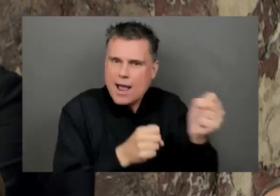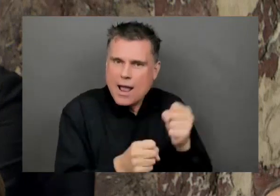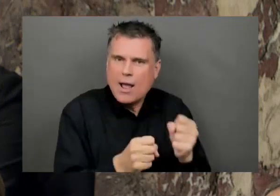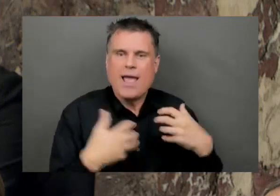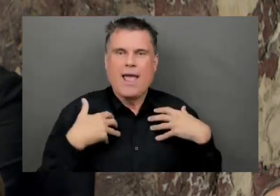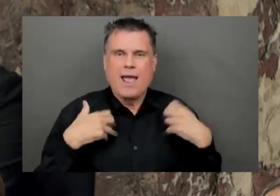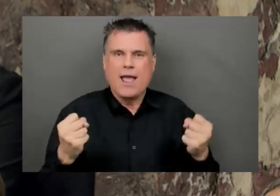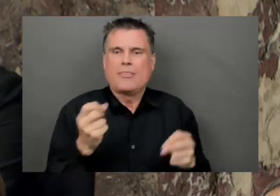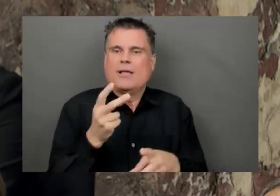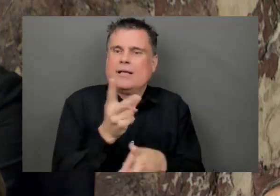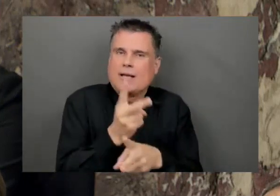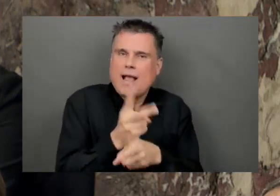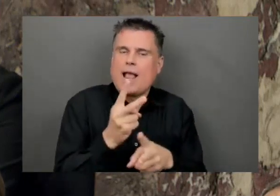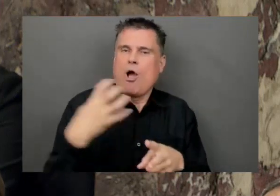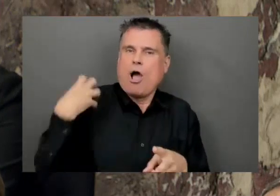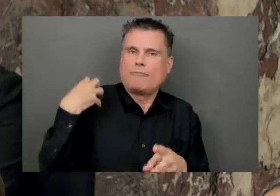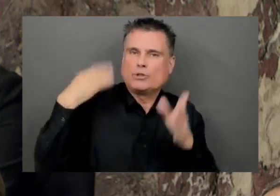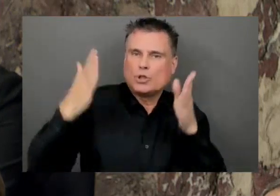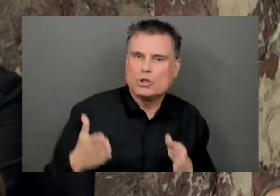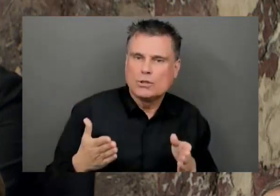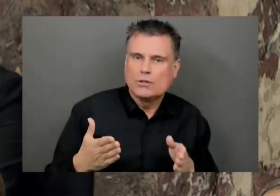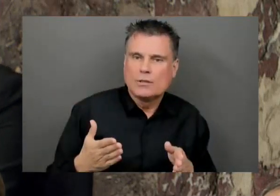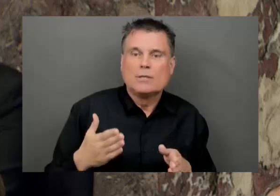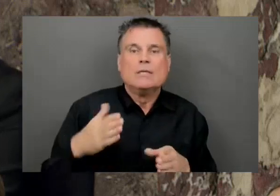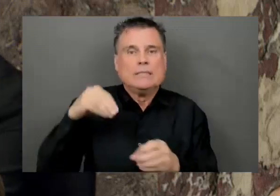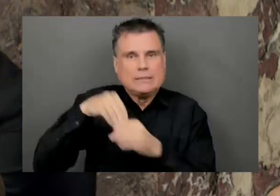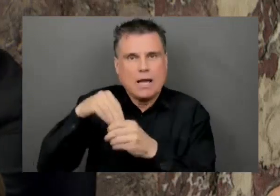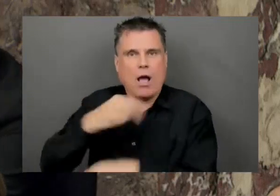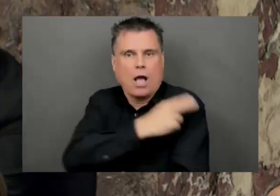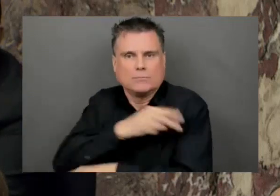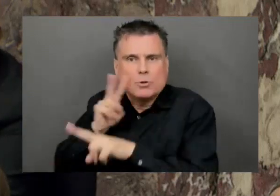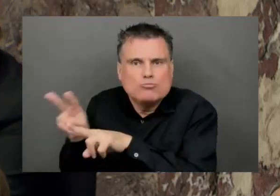that is precisely what the BC Nurses Union asked for.